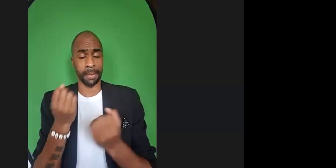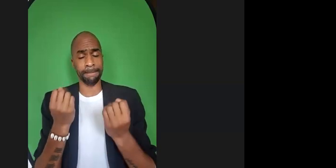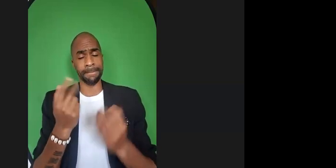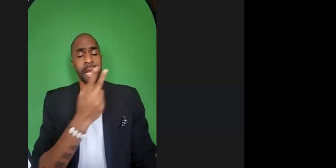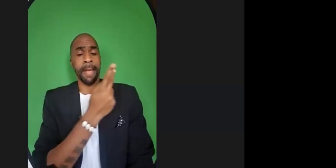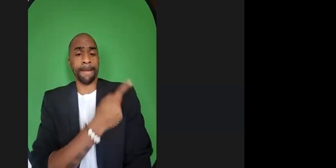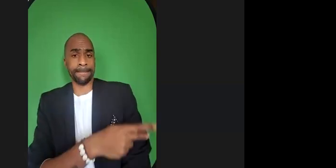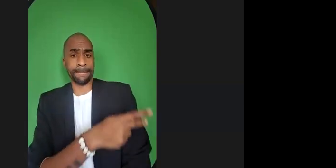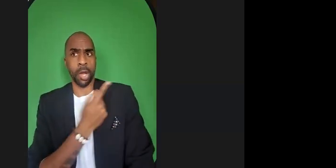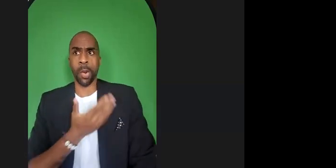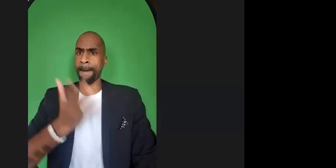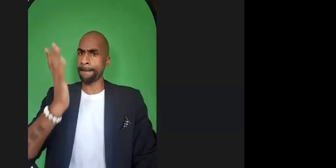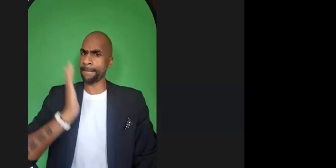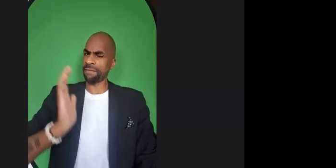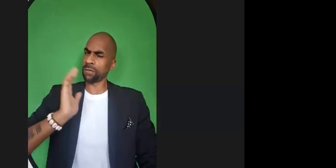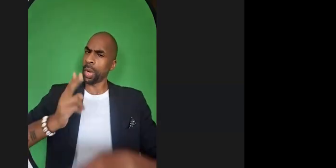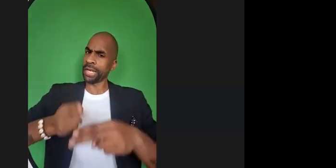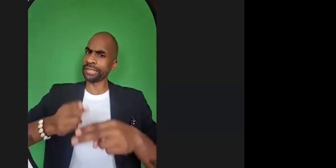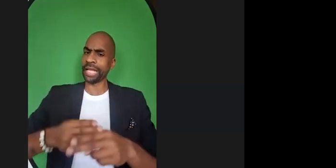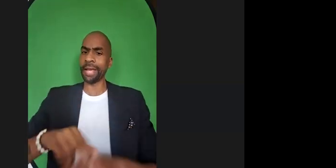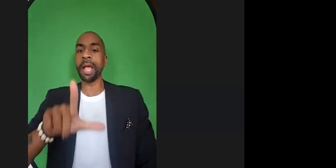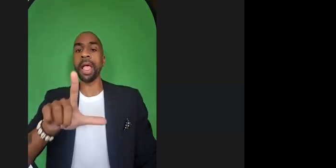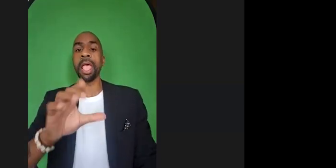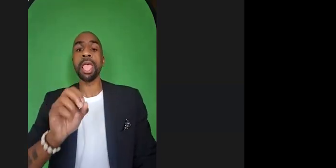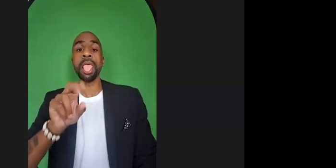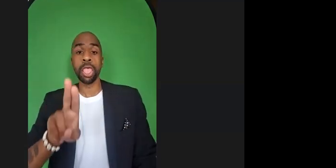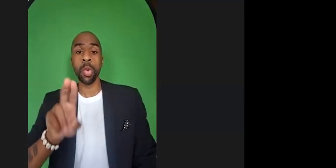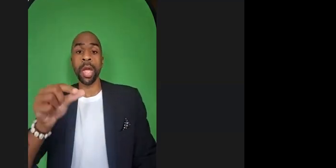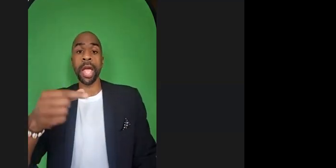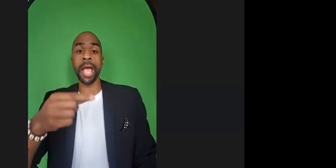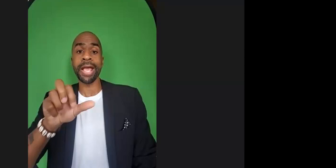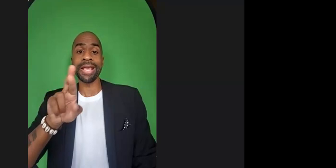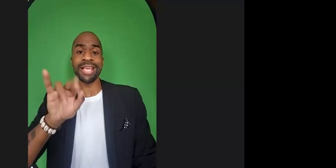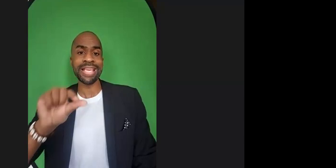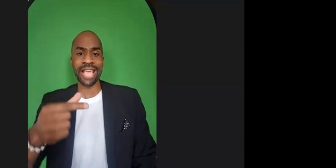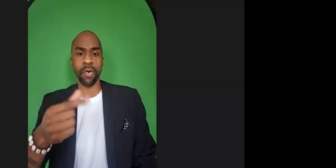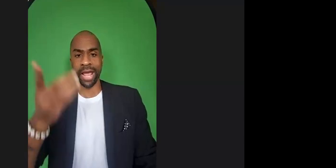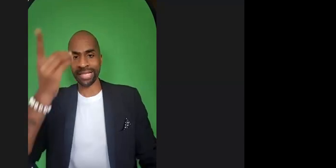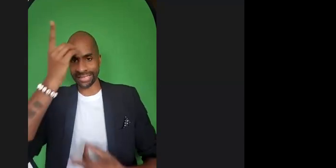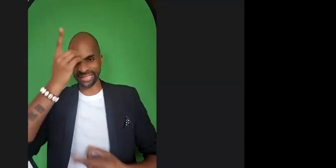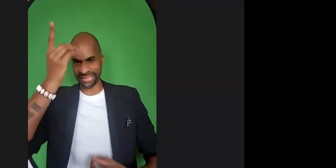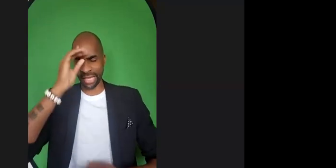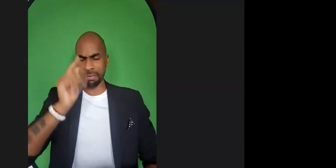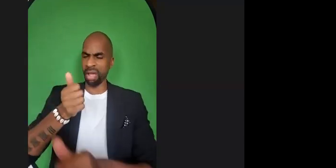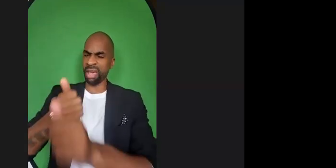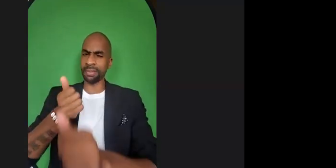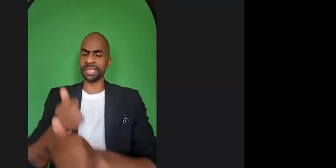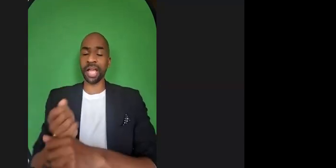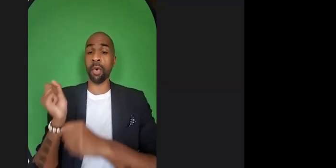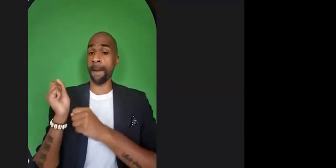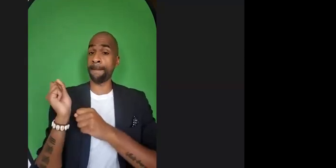to be called Lou Gehrig's disease, correct? Yes, yeah. Exactly. Lou Gehrig was a baseball player that had the